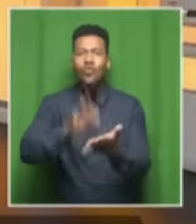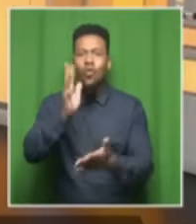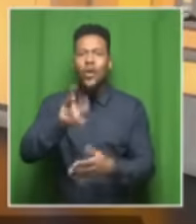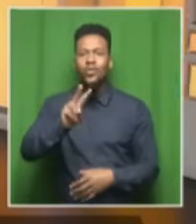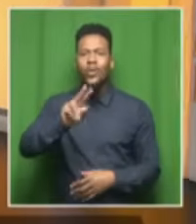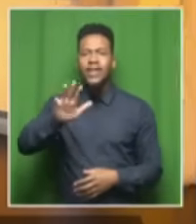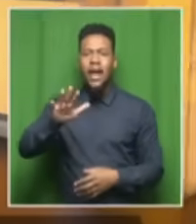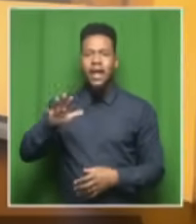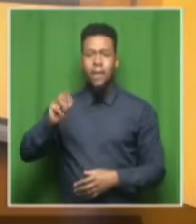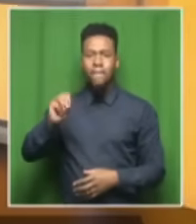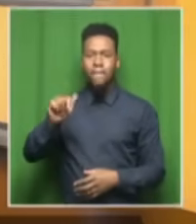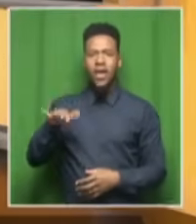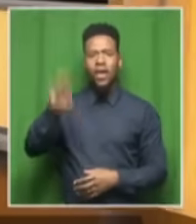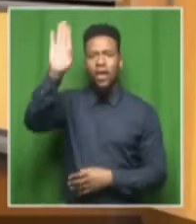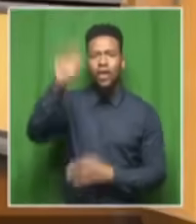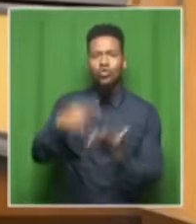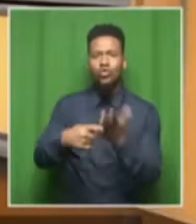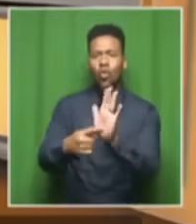of May?